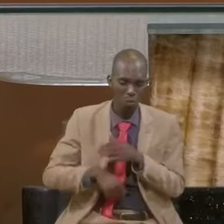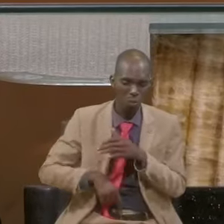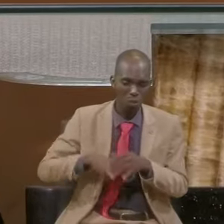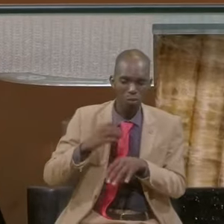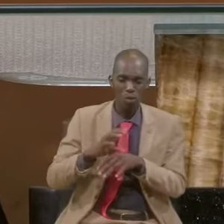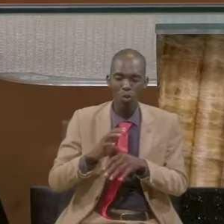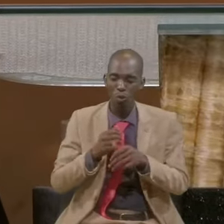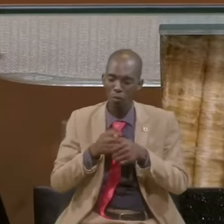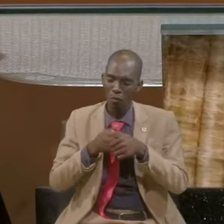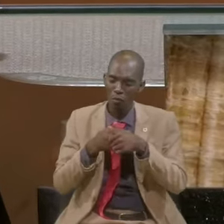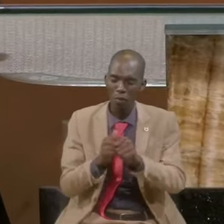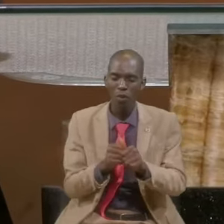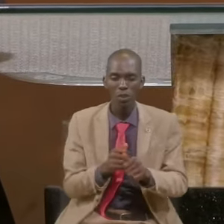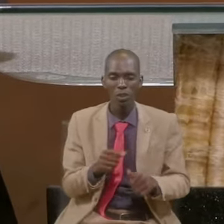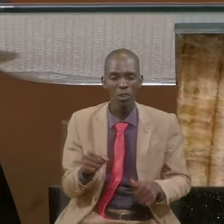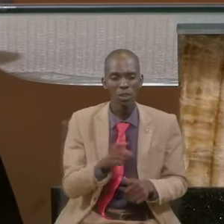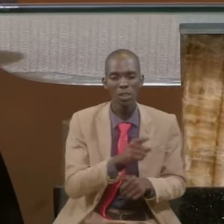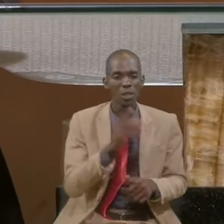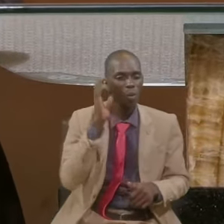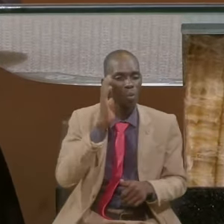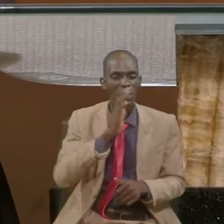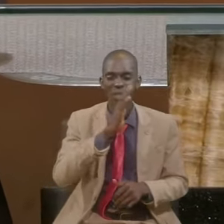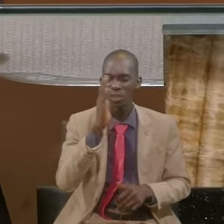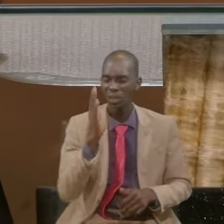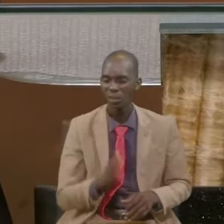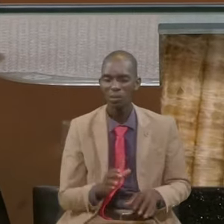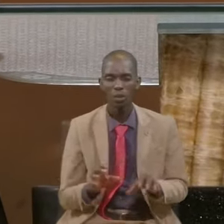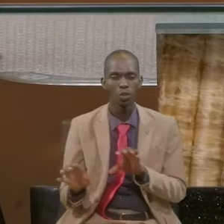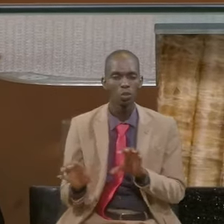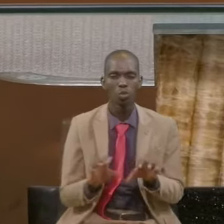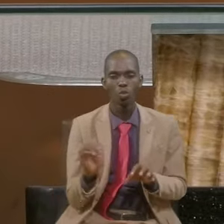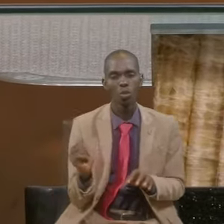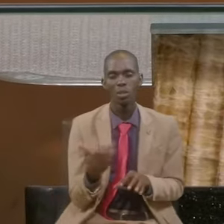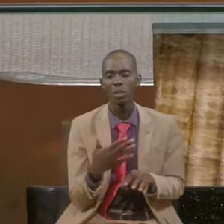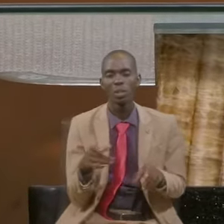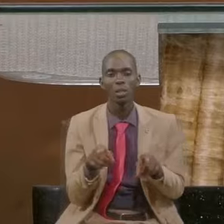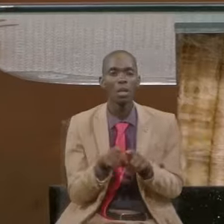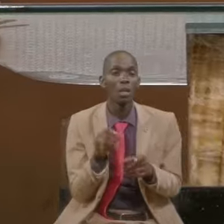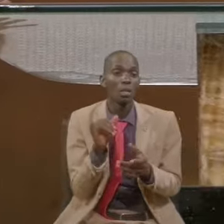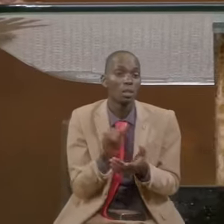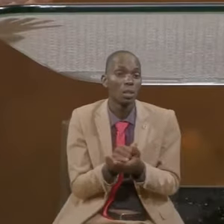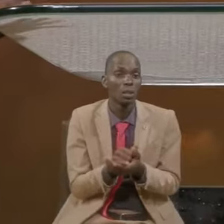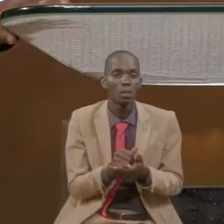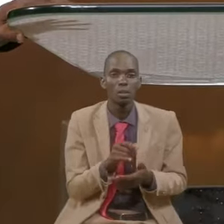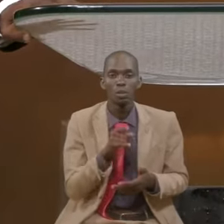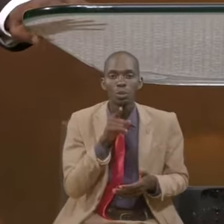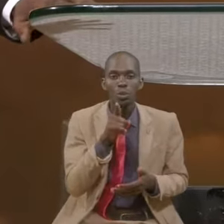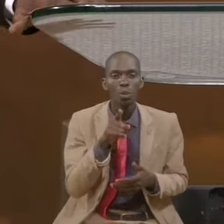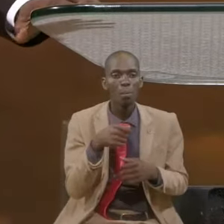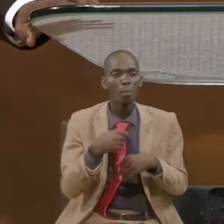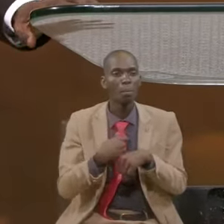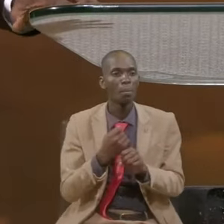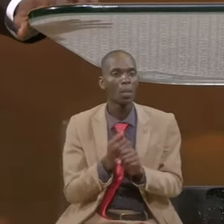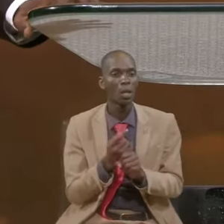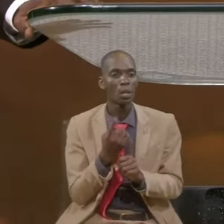Bible. They'll never do anything like that. You know, you make the